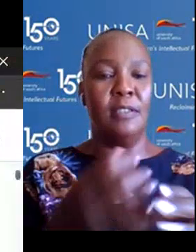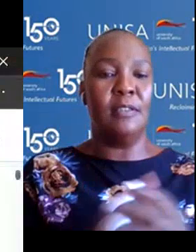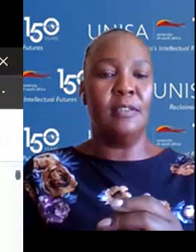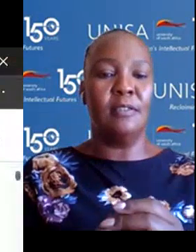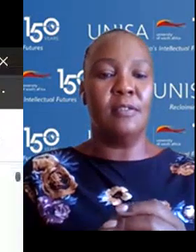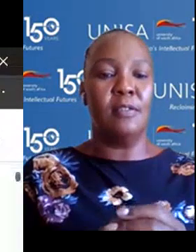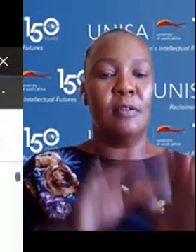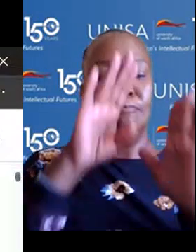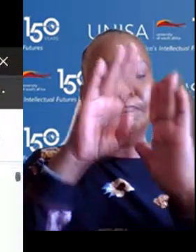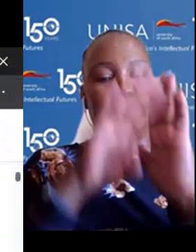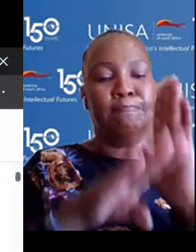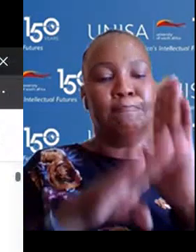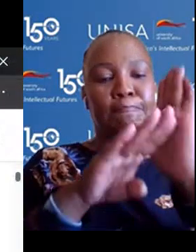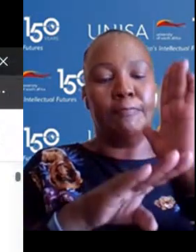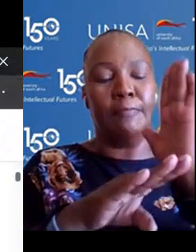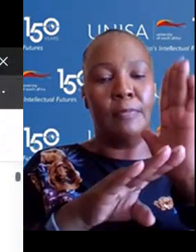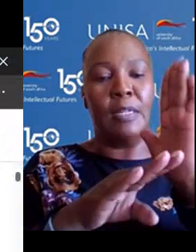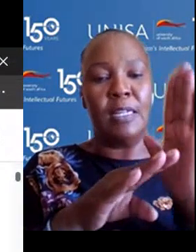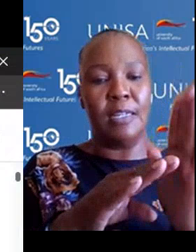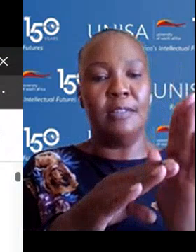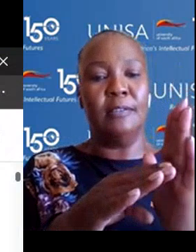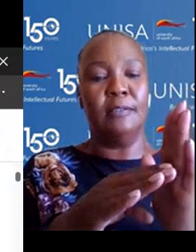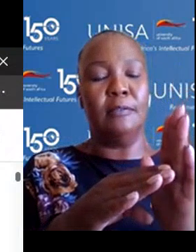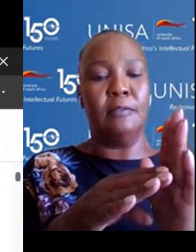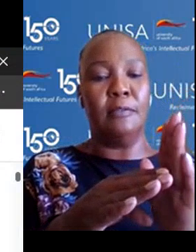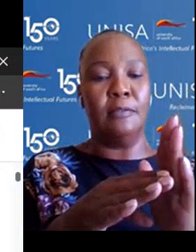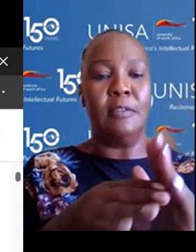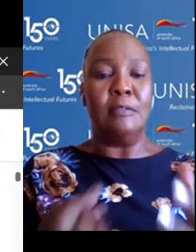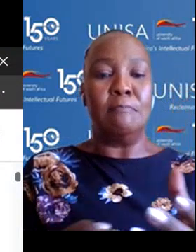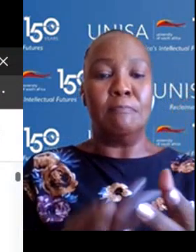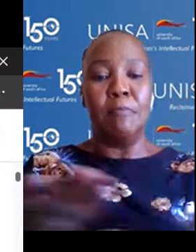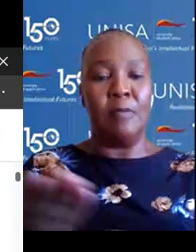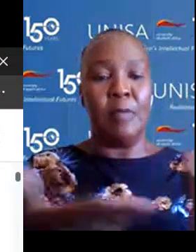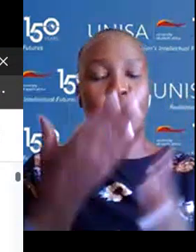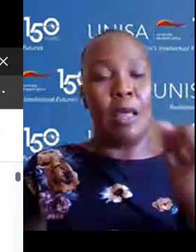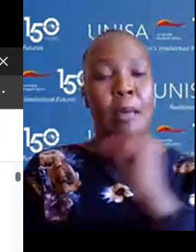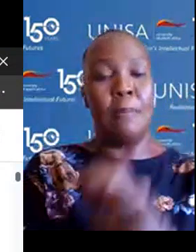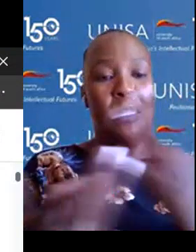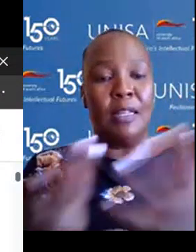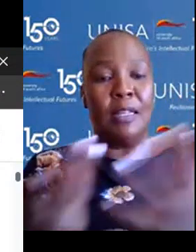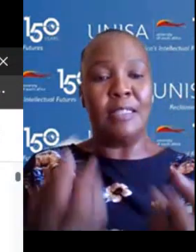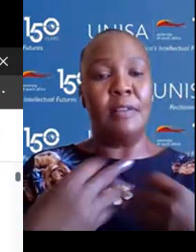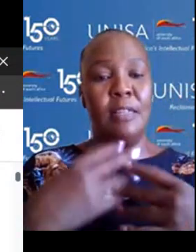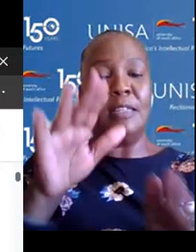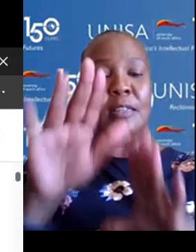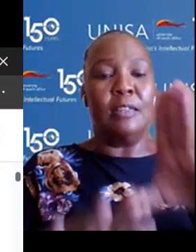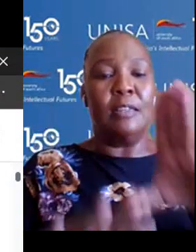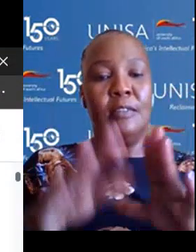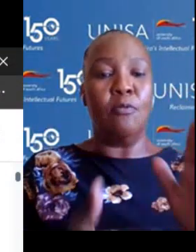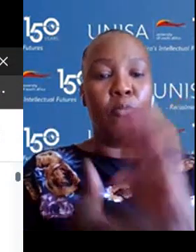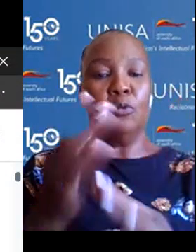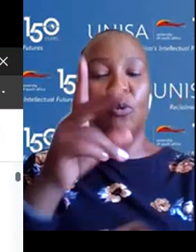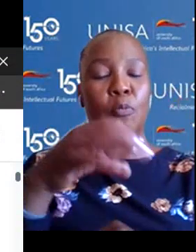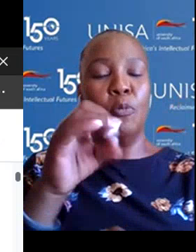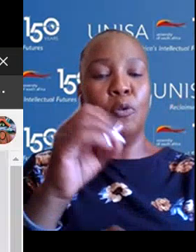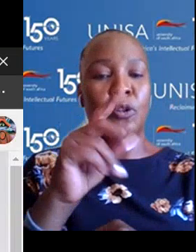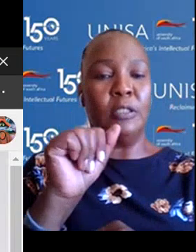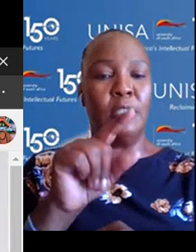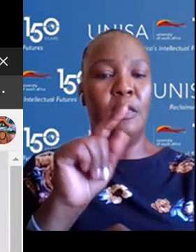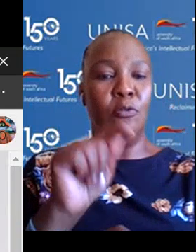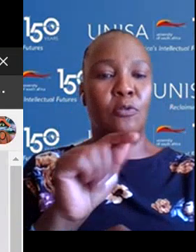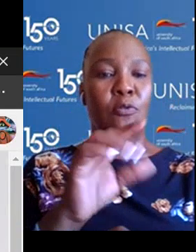to scroll down a little bit. All right, and there we go. So what happens here? Again, they give us the steps. They say go to portal.office.com. Okay, yes,